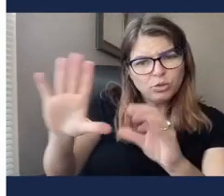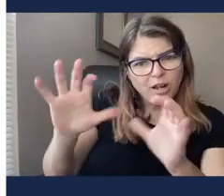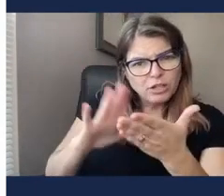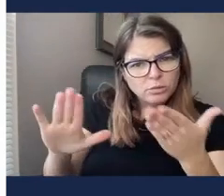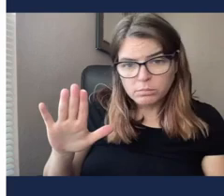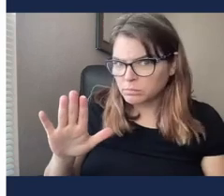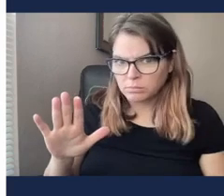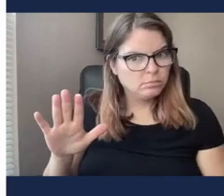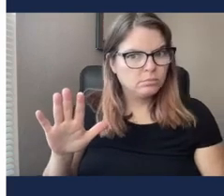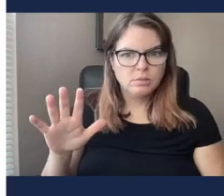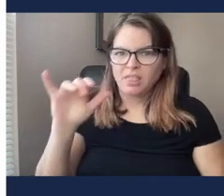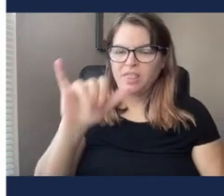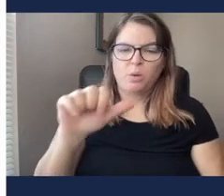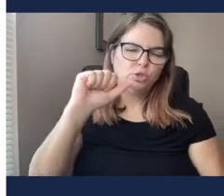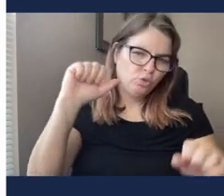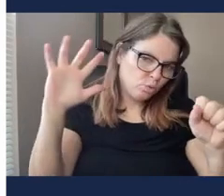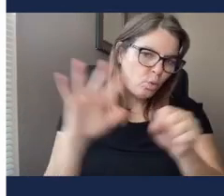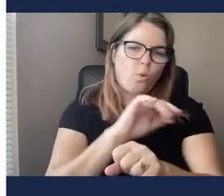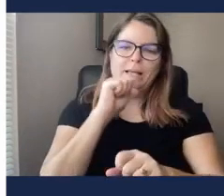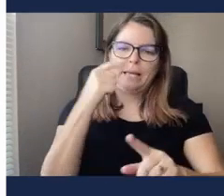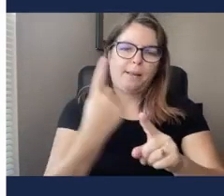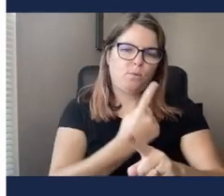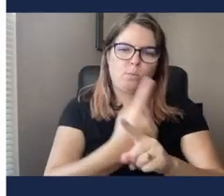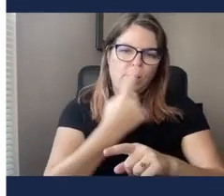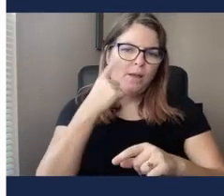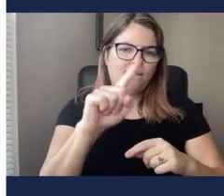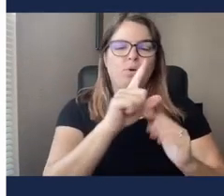this struck us as totally inappropriate for a legislature to do.